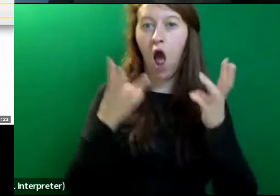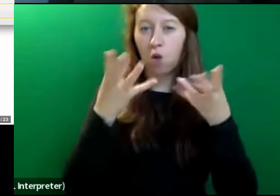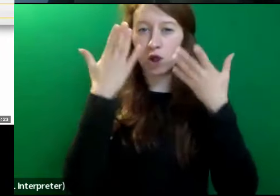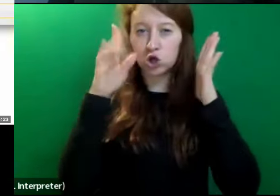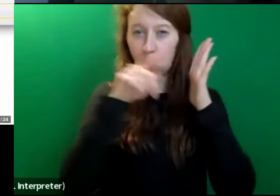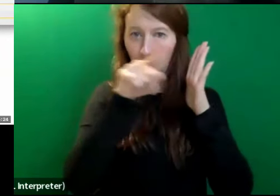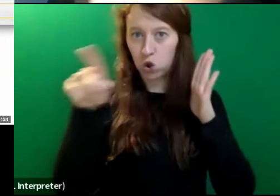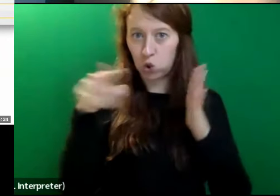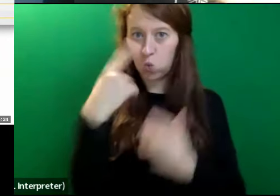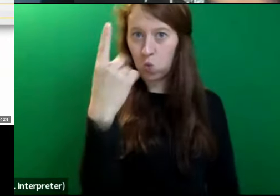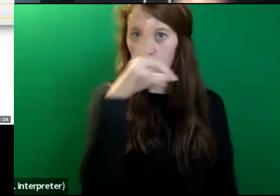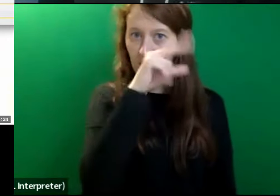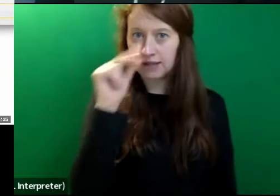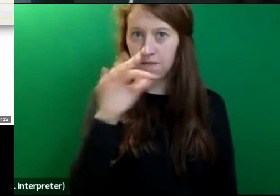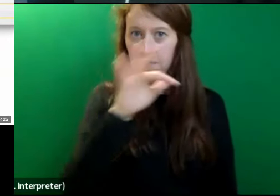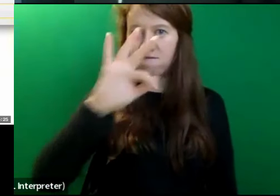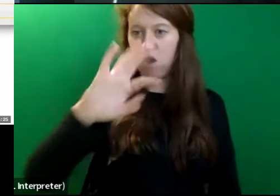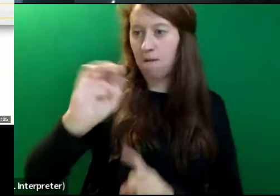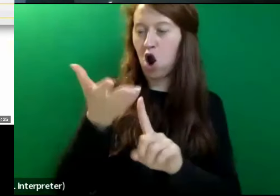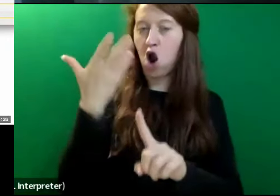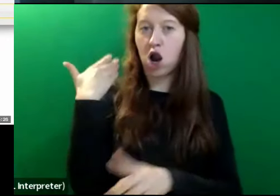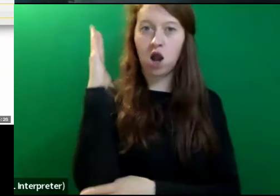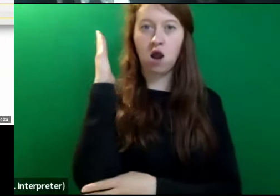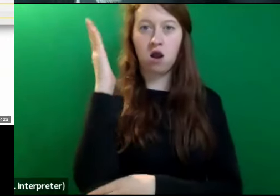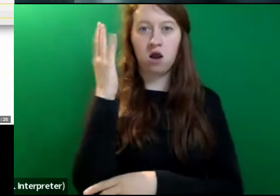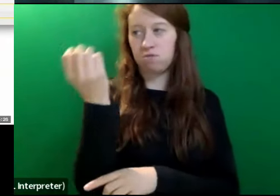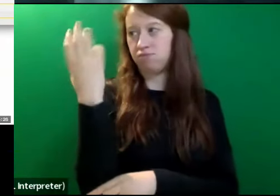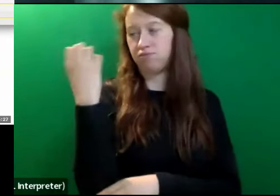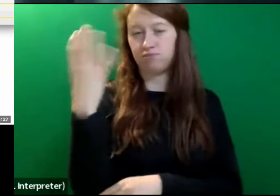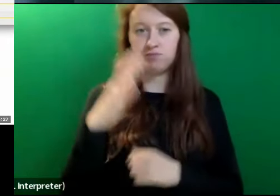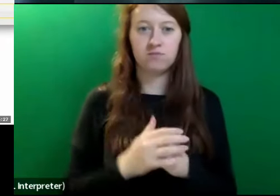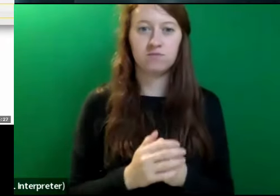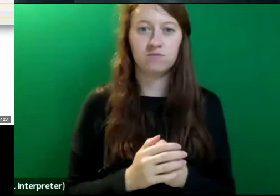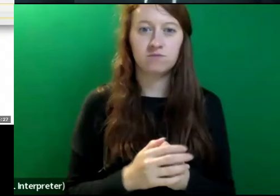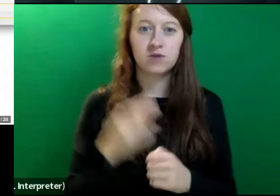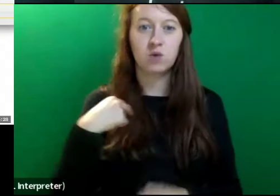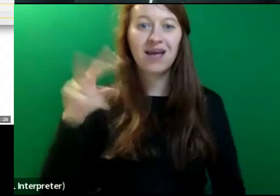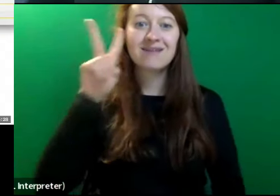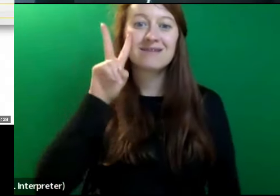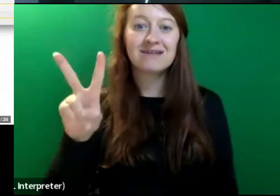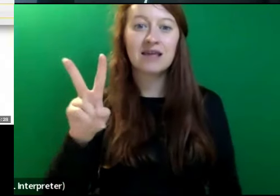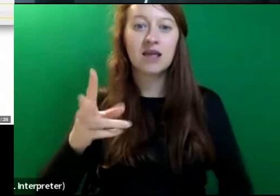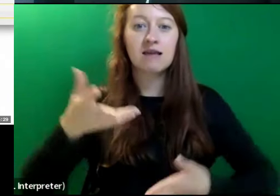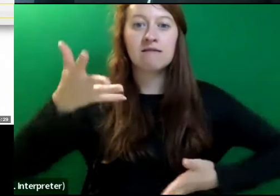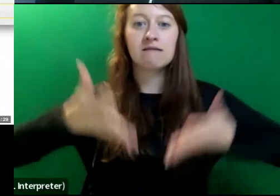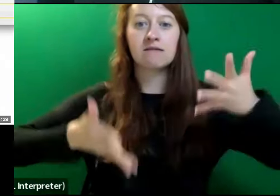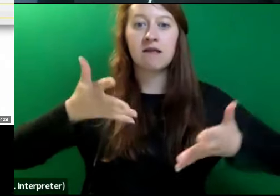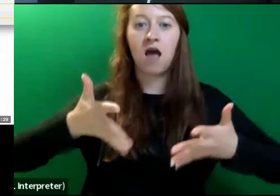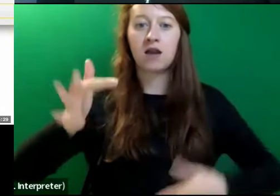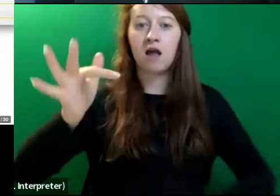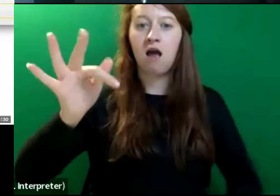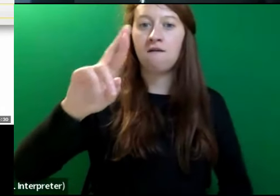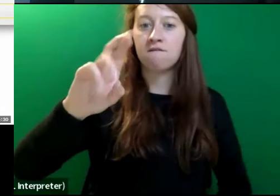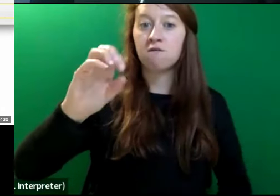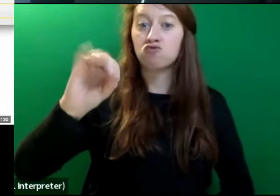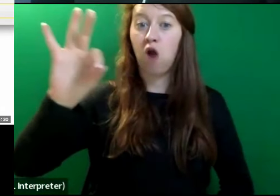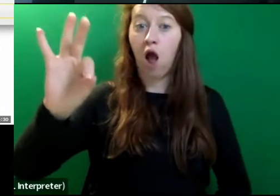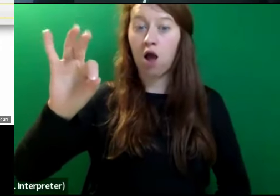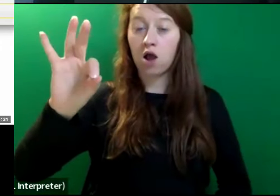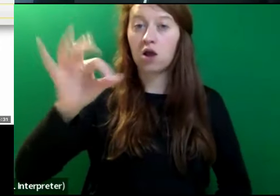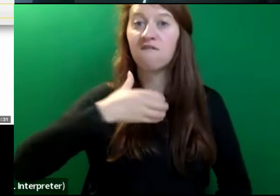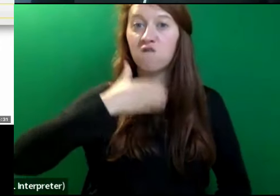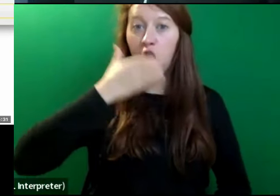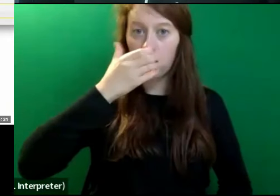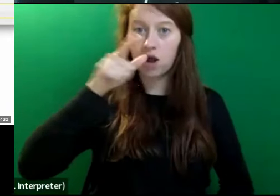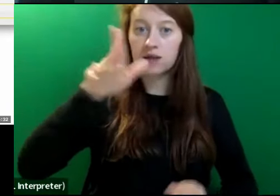example from an earlier slide. So you can see for the sign frog here, for example, there's a plain noun